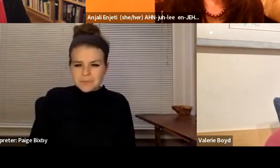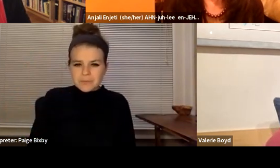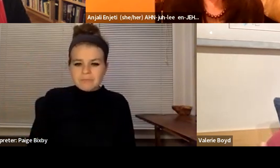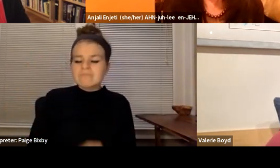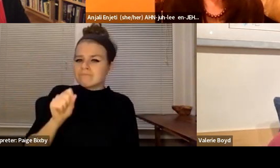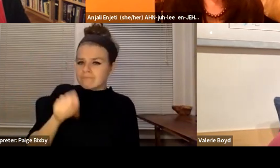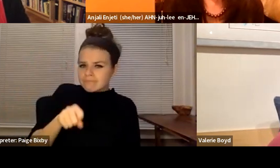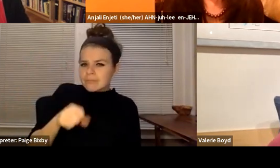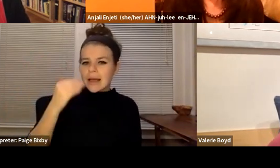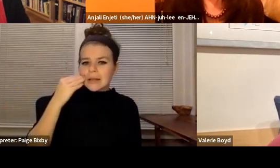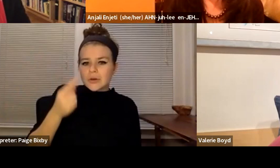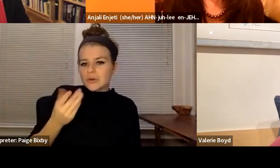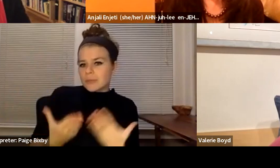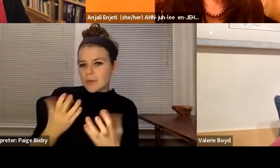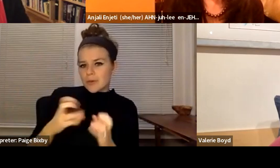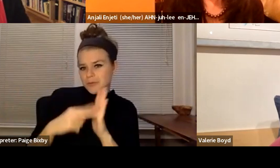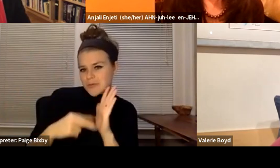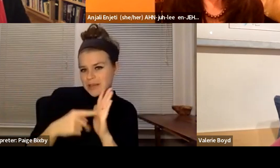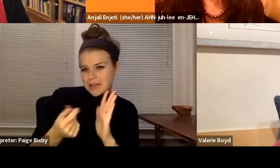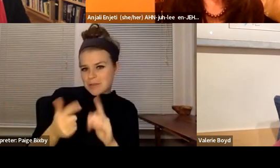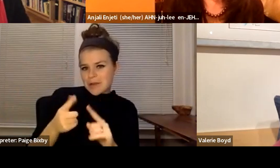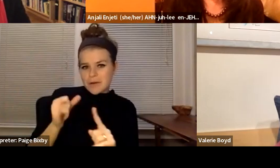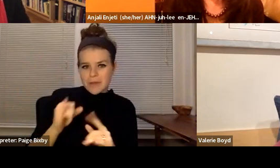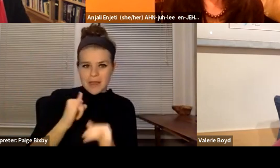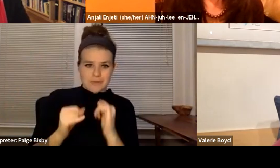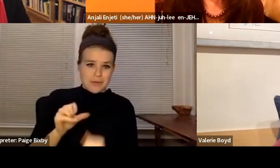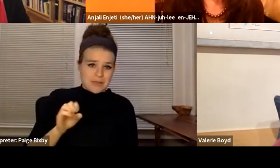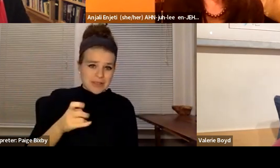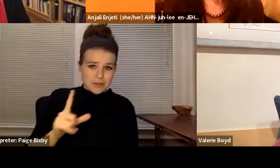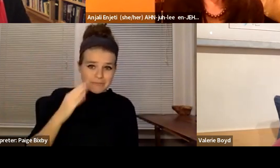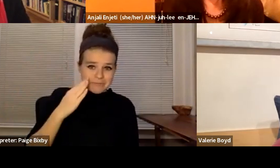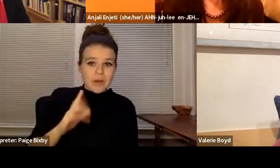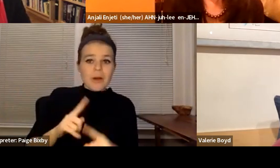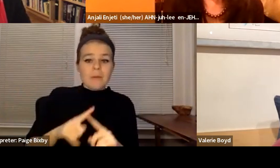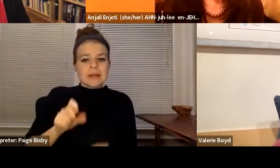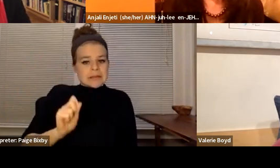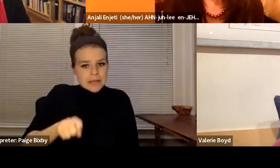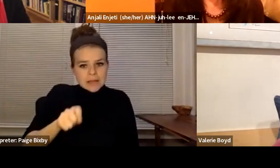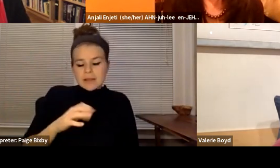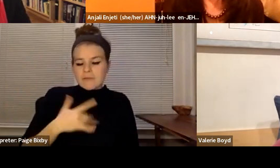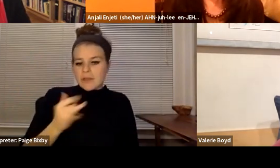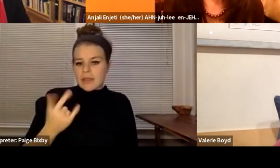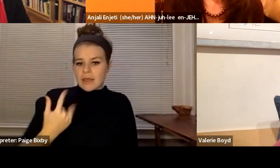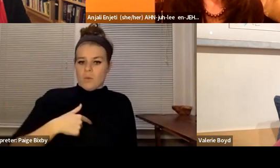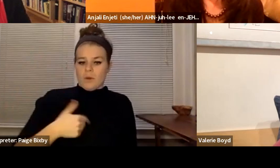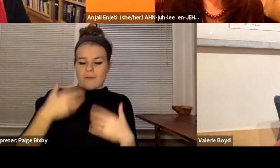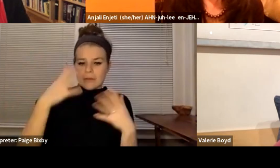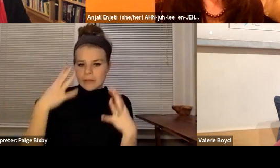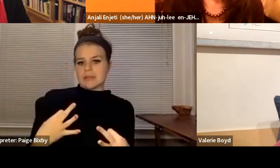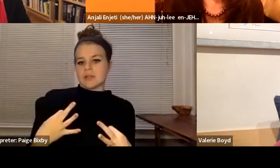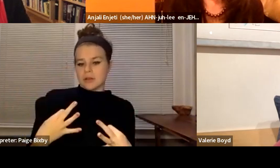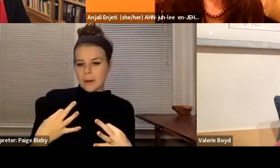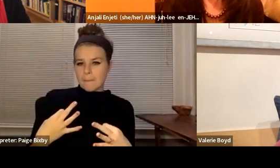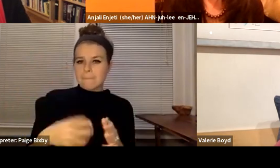Yeah, and I know you might want to read a little bit from that interview, Sejal, but yeah, I really feel like we get to choose